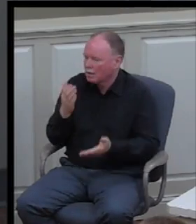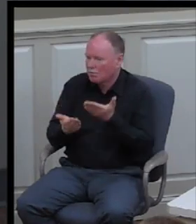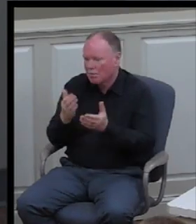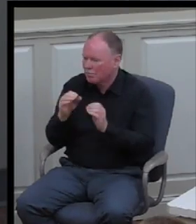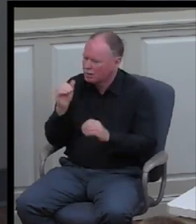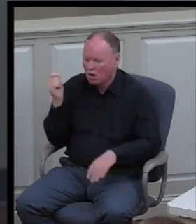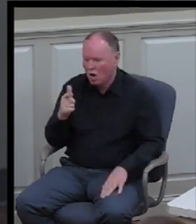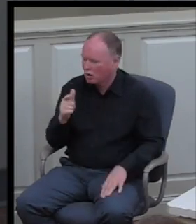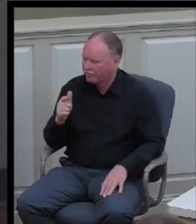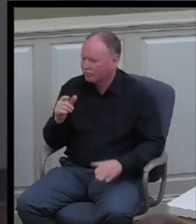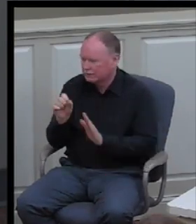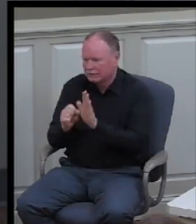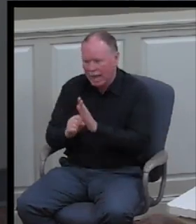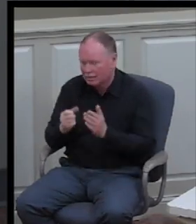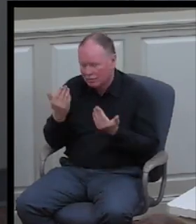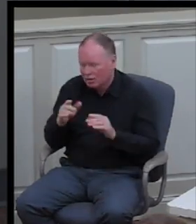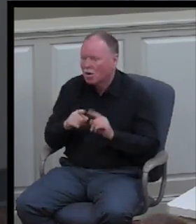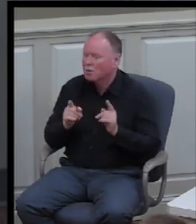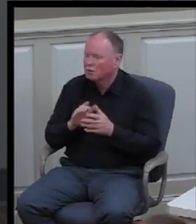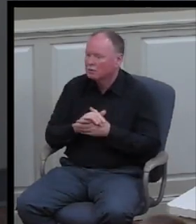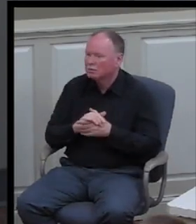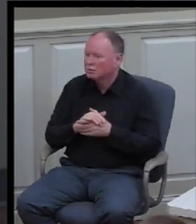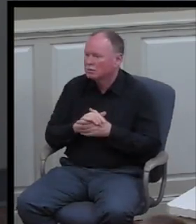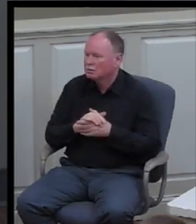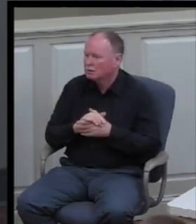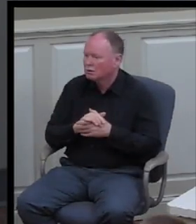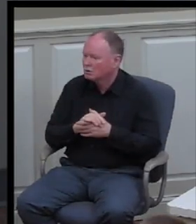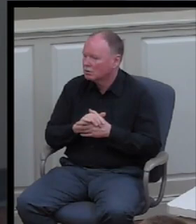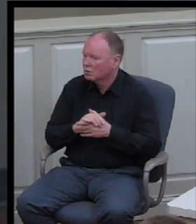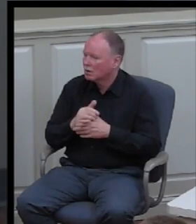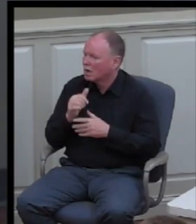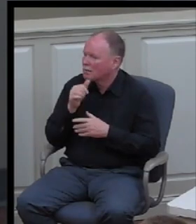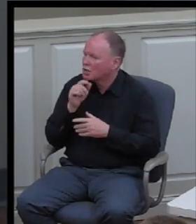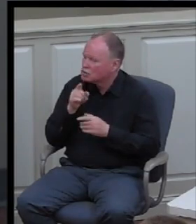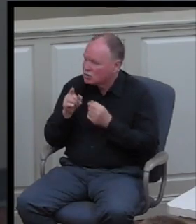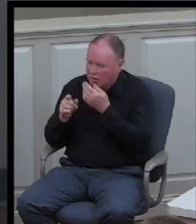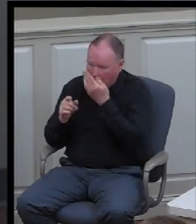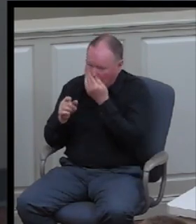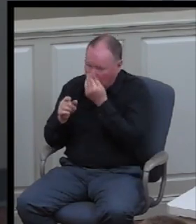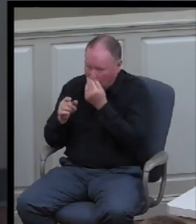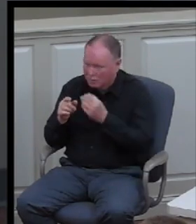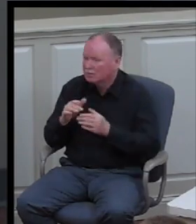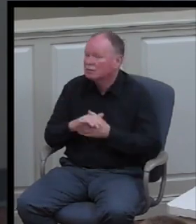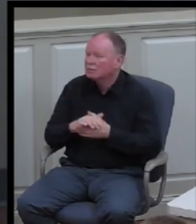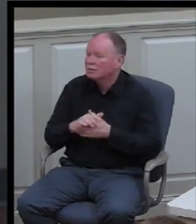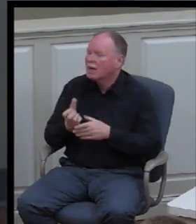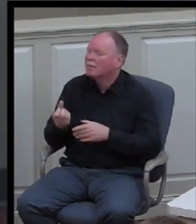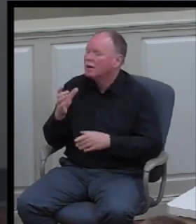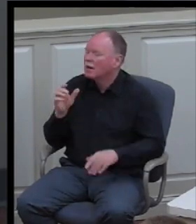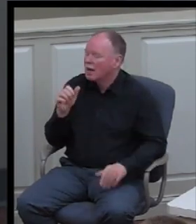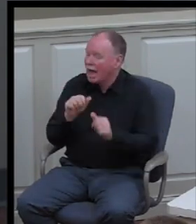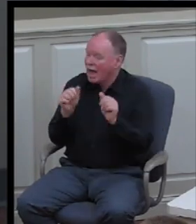early, you know. I don't know if Mr. Anchorage is on here or